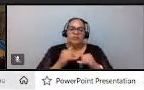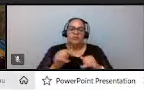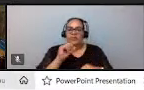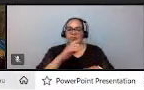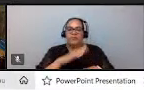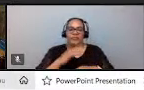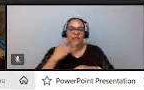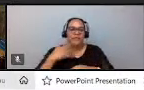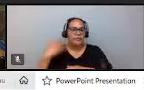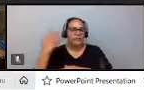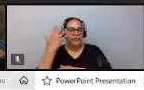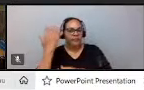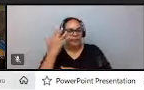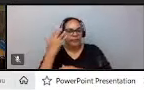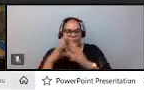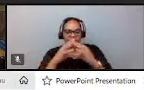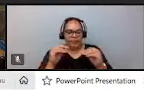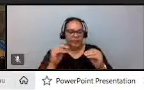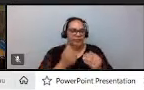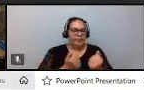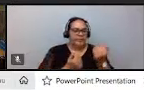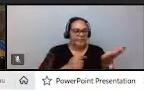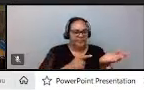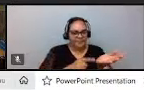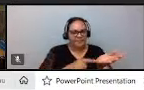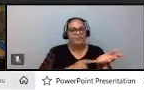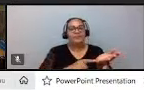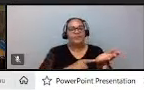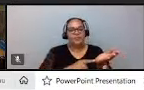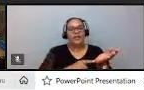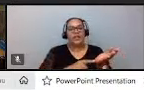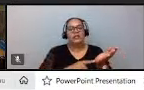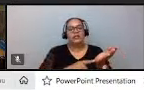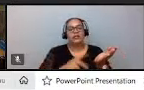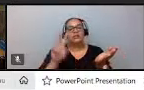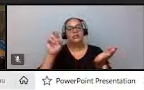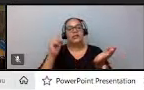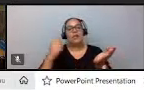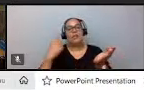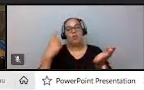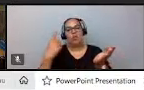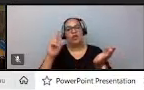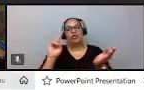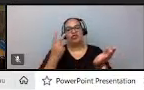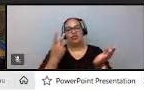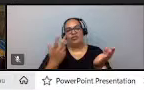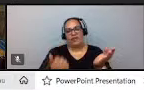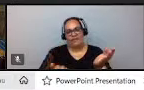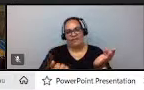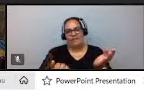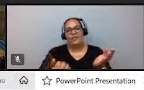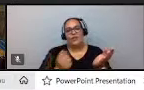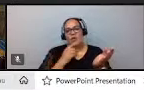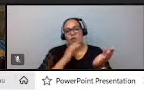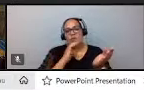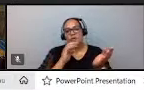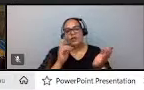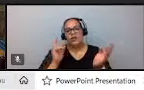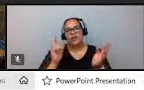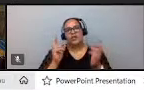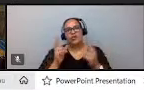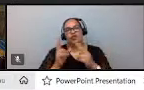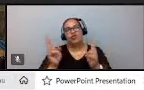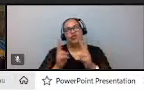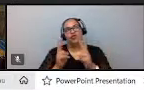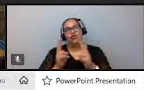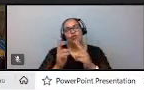that the presentation was completed and submitted uh the status of number one has changed so the short tension units we